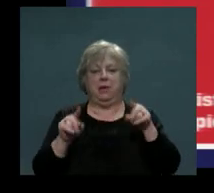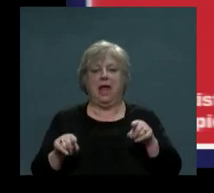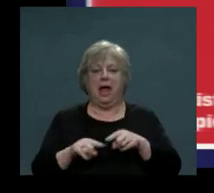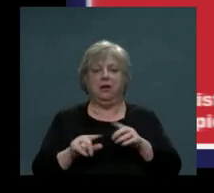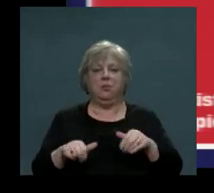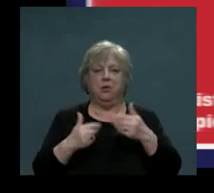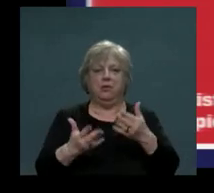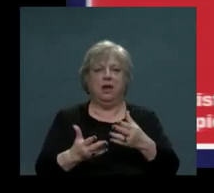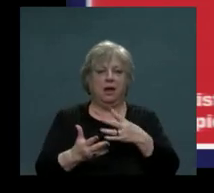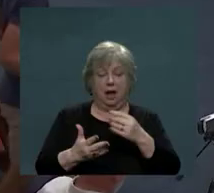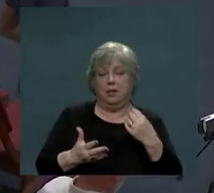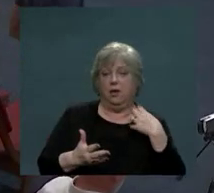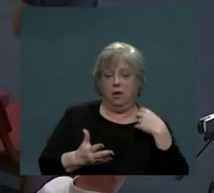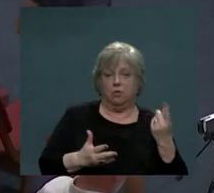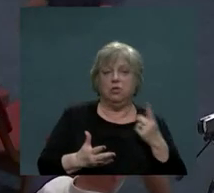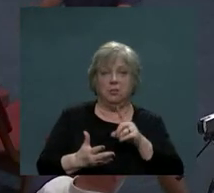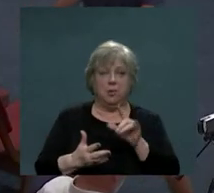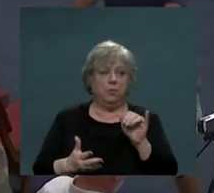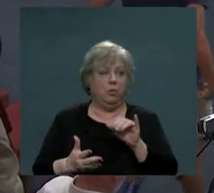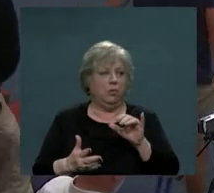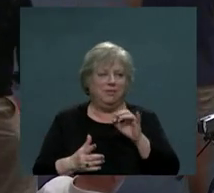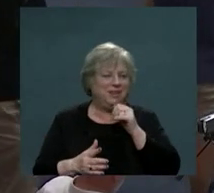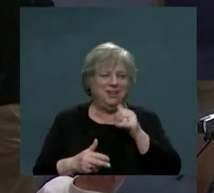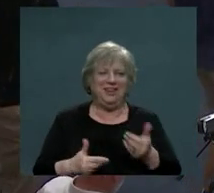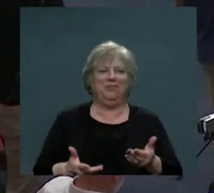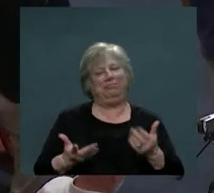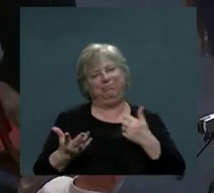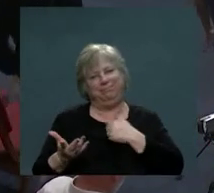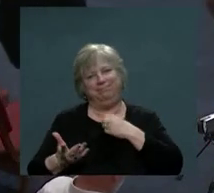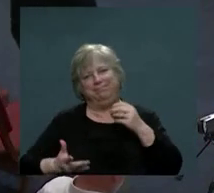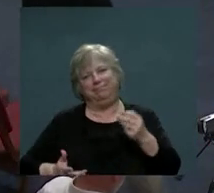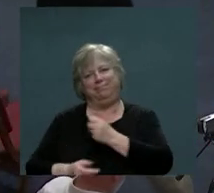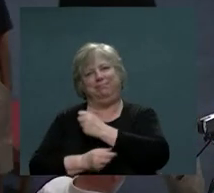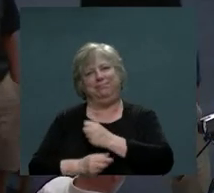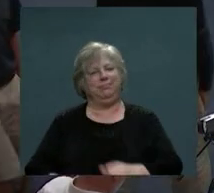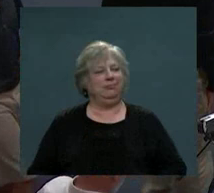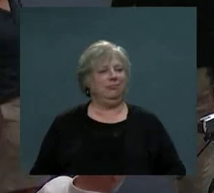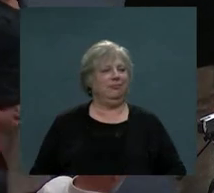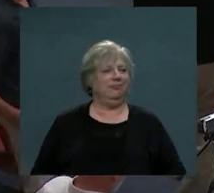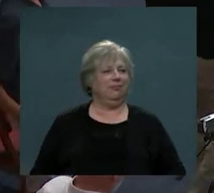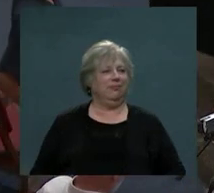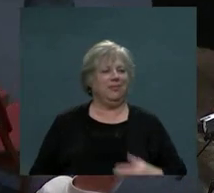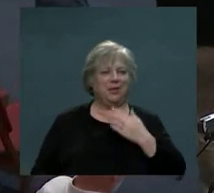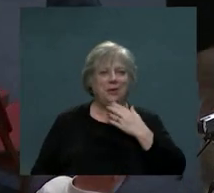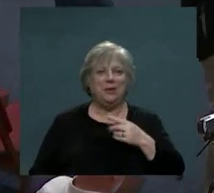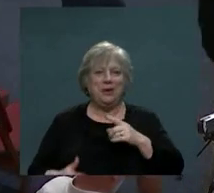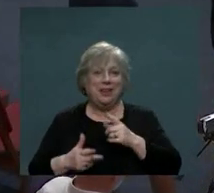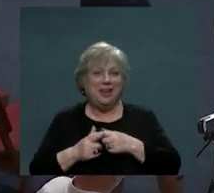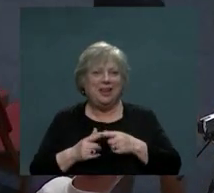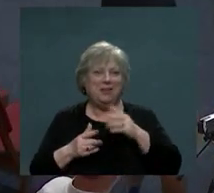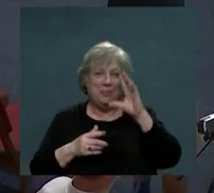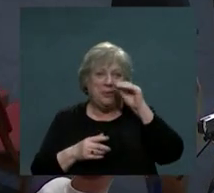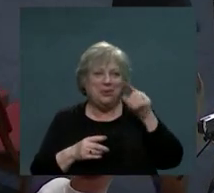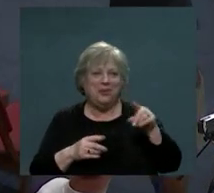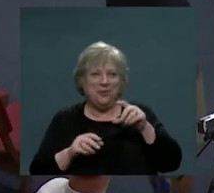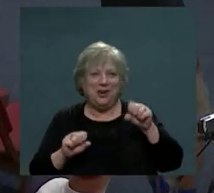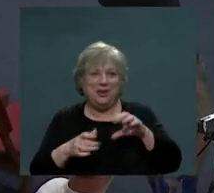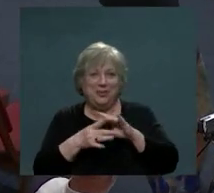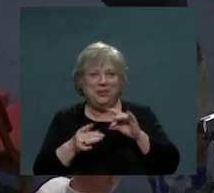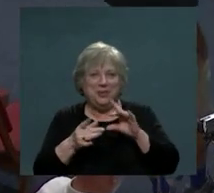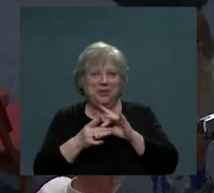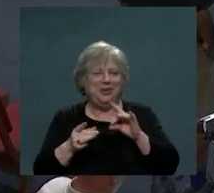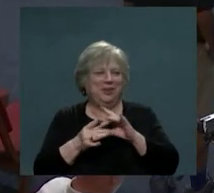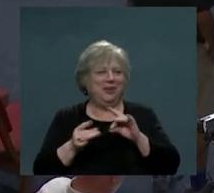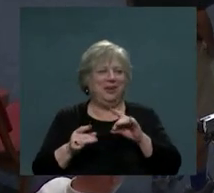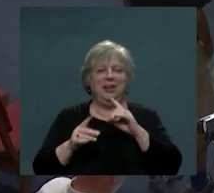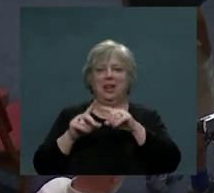And your coach, if he's here too. Oh, he's not. All right. Well, good. Then you guys get to do all the talking. All right,